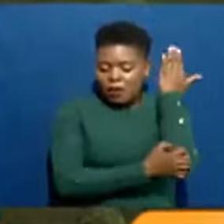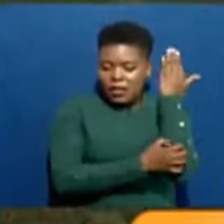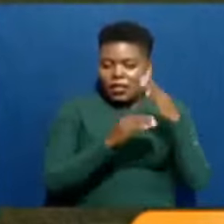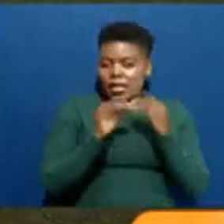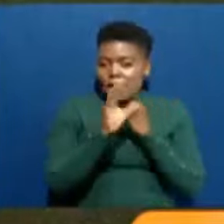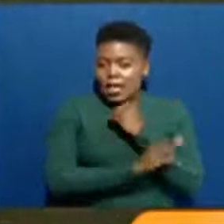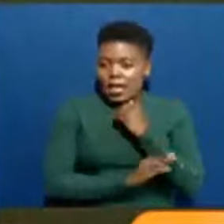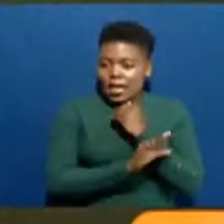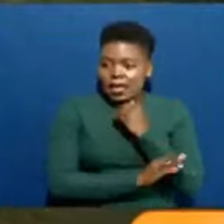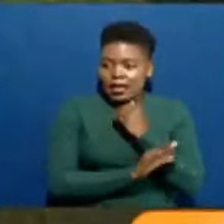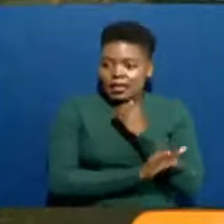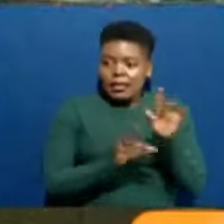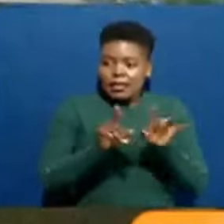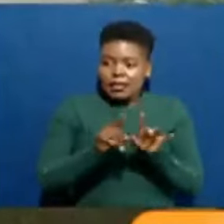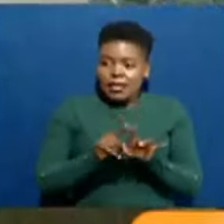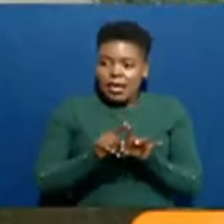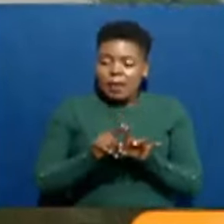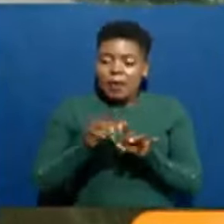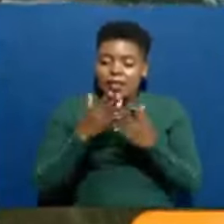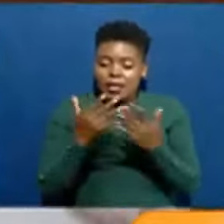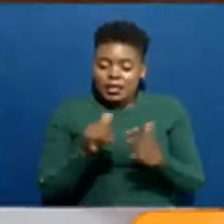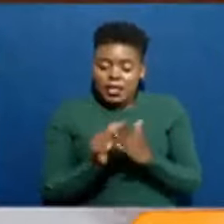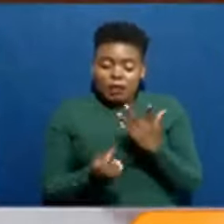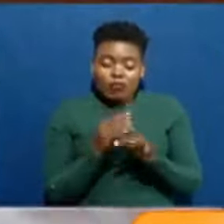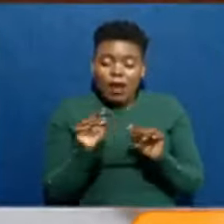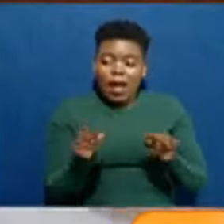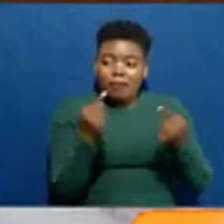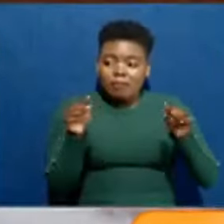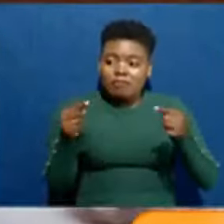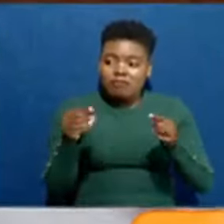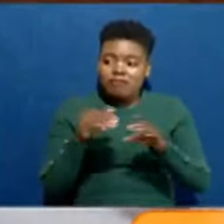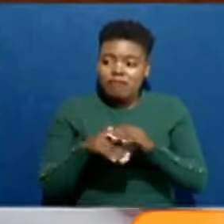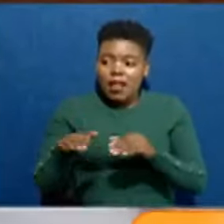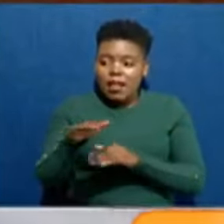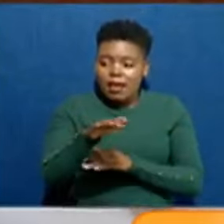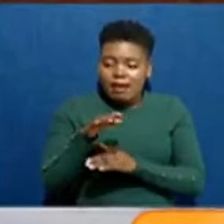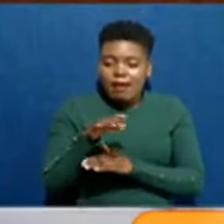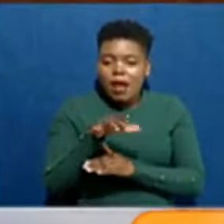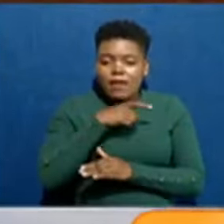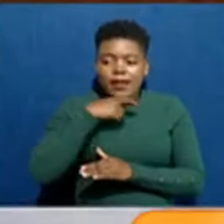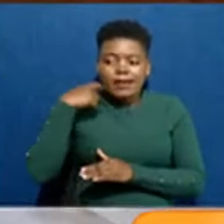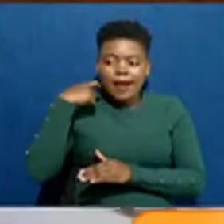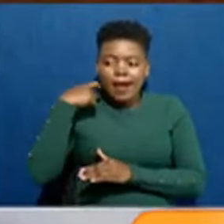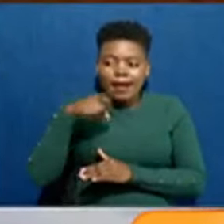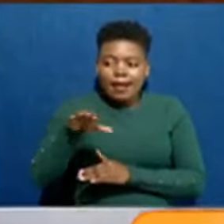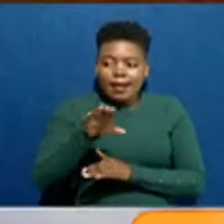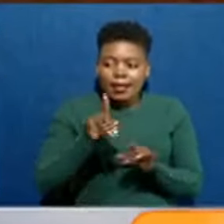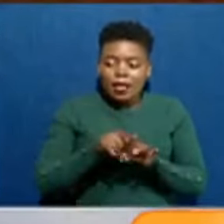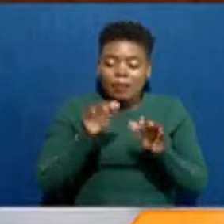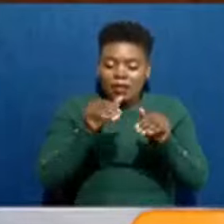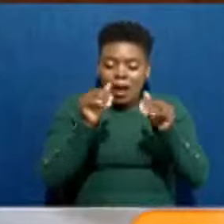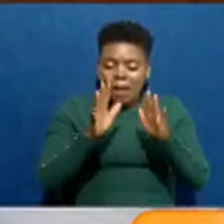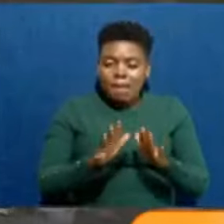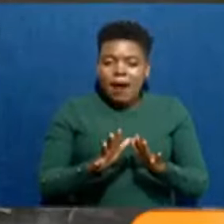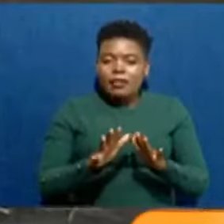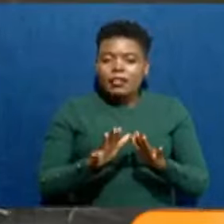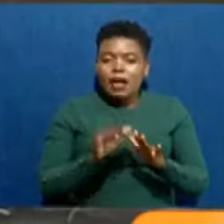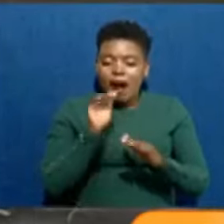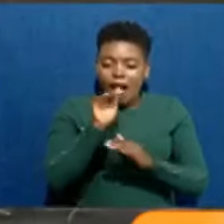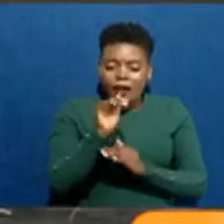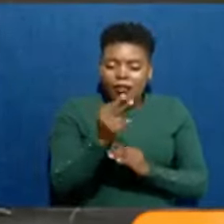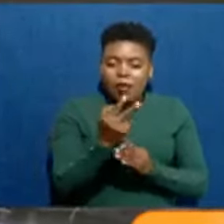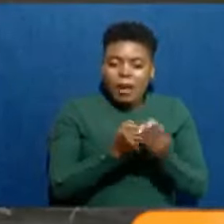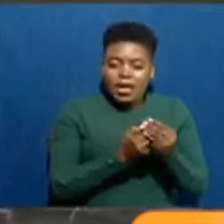and disparities that have often led to conflict in arid and semi-arid areas. The farmers urge development partners